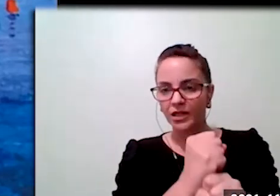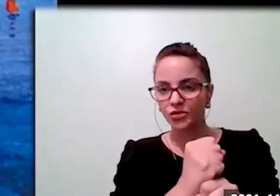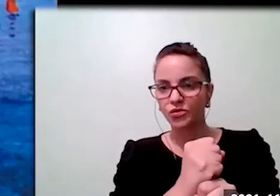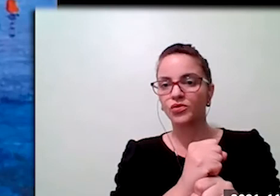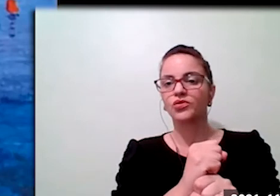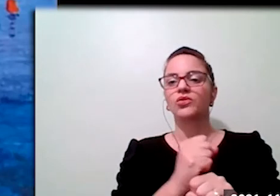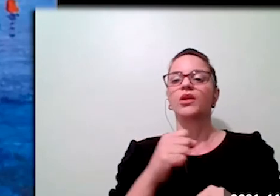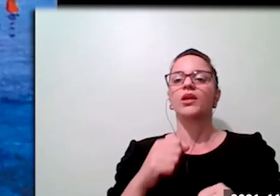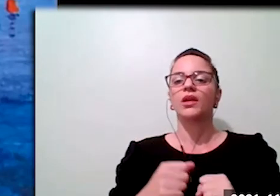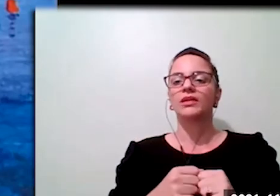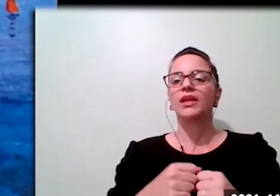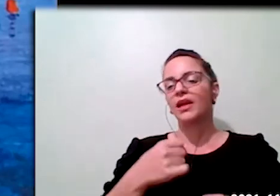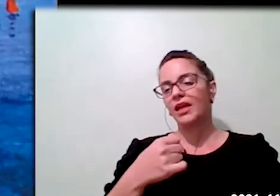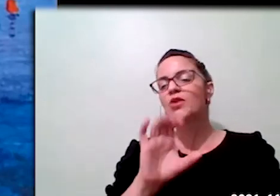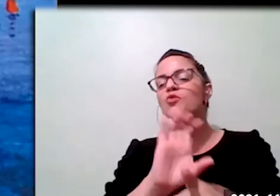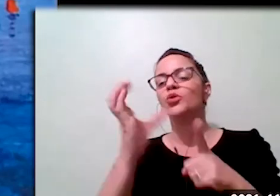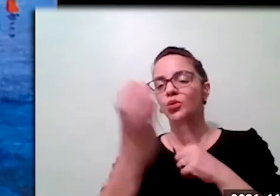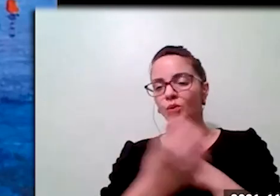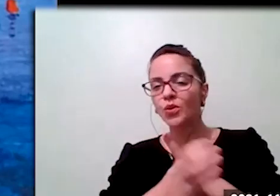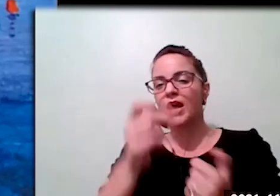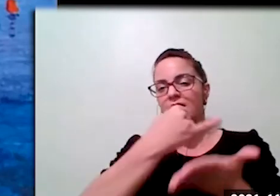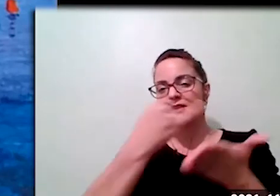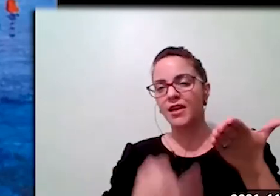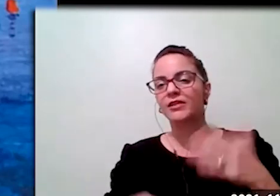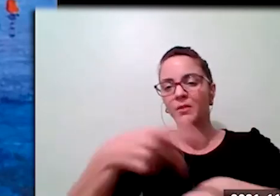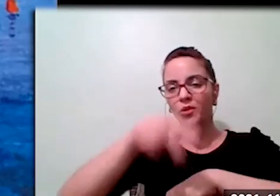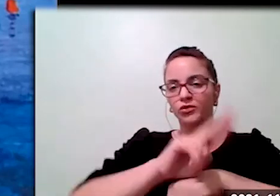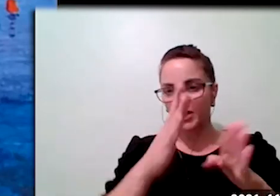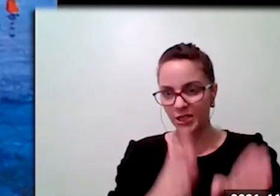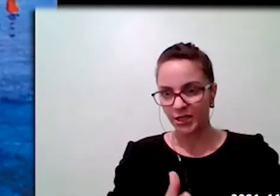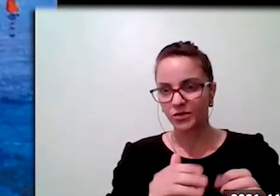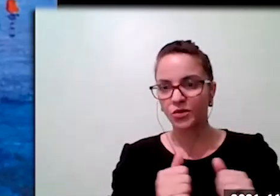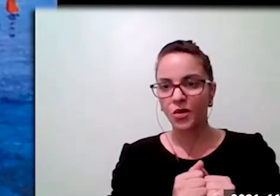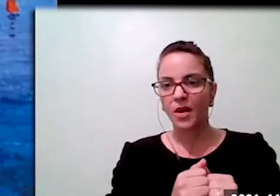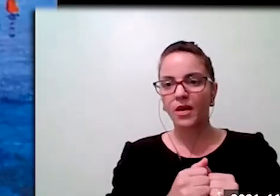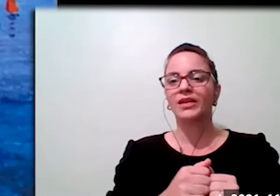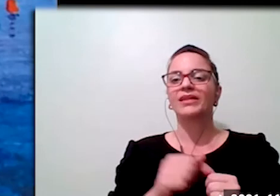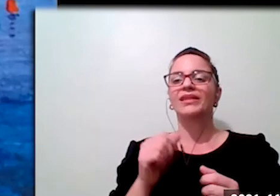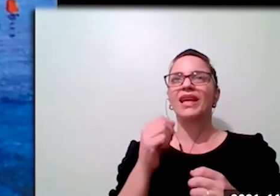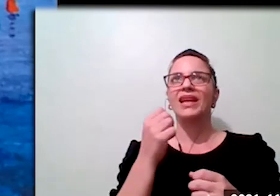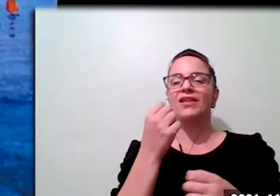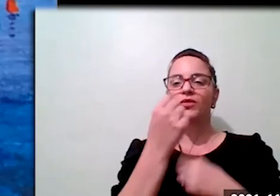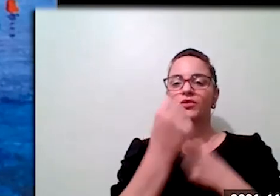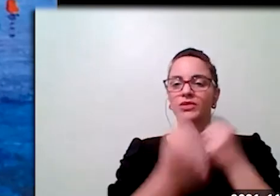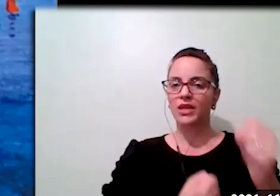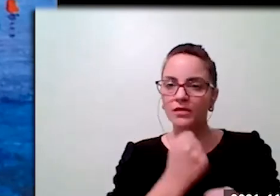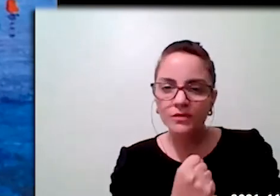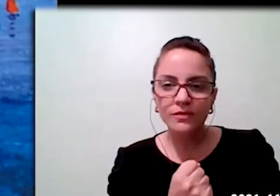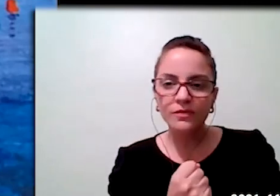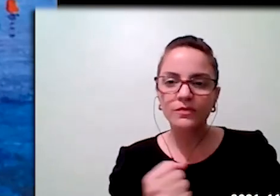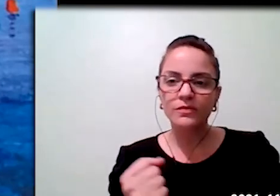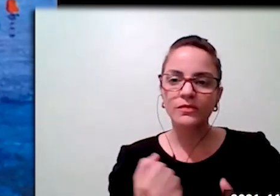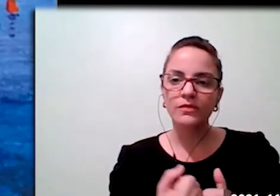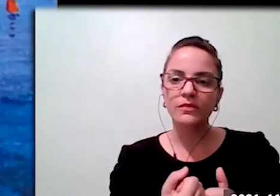his efforts as head of the Institute of Puerto Rican Culture from 1955 to 1973